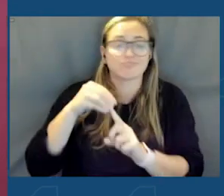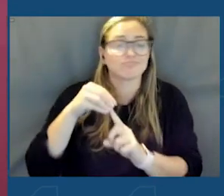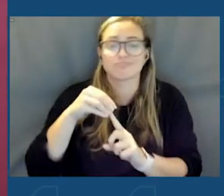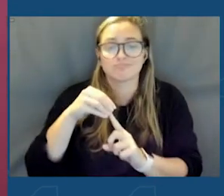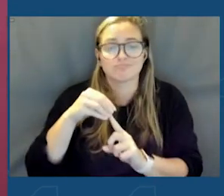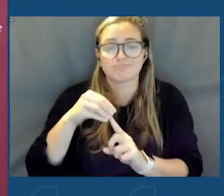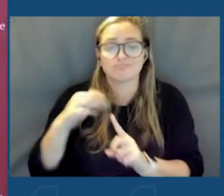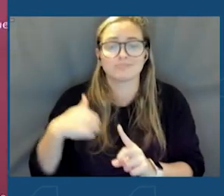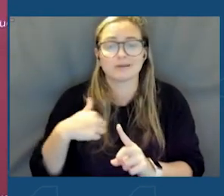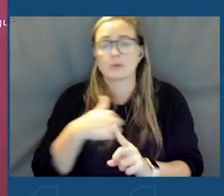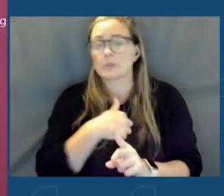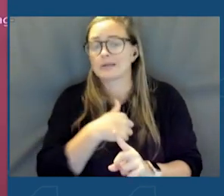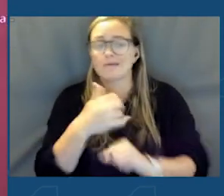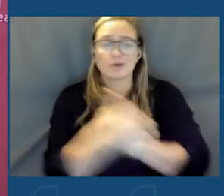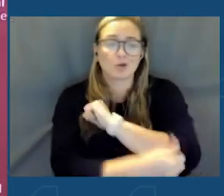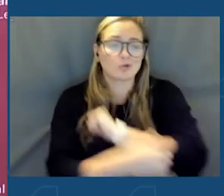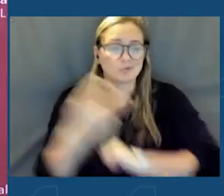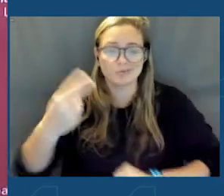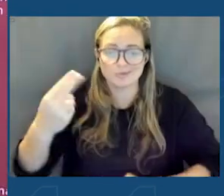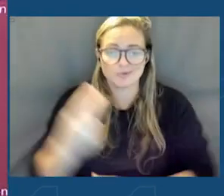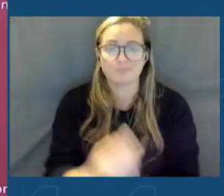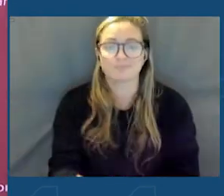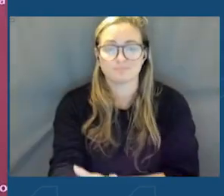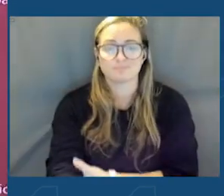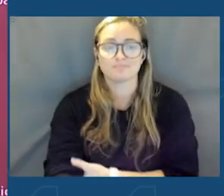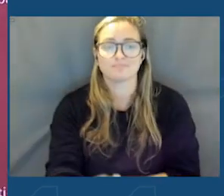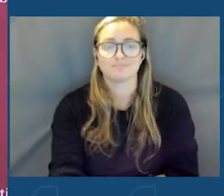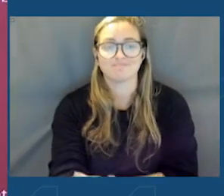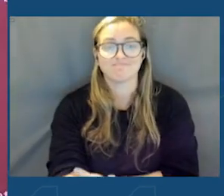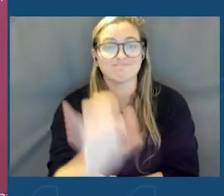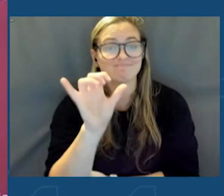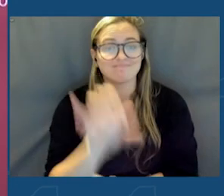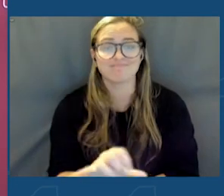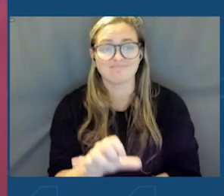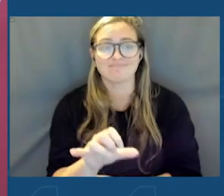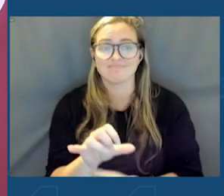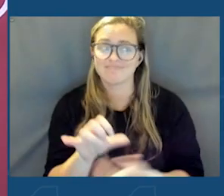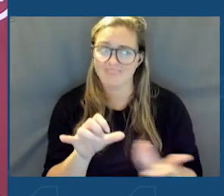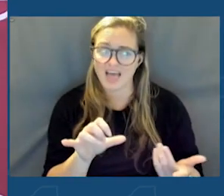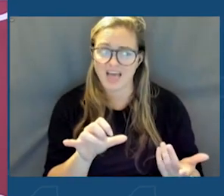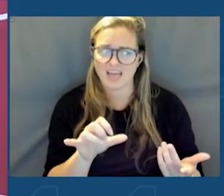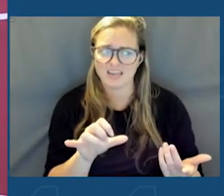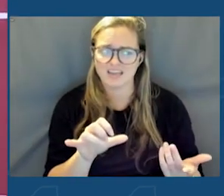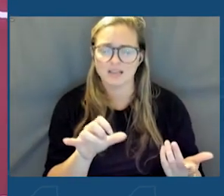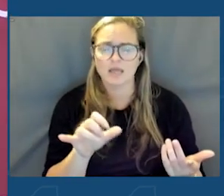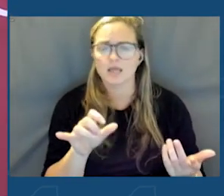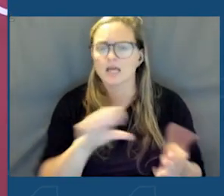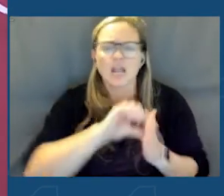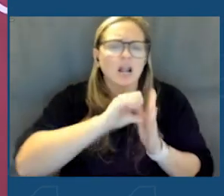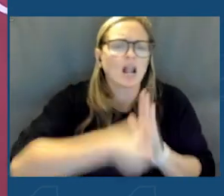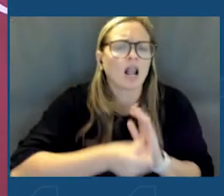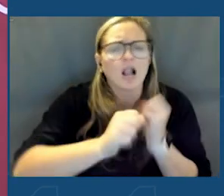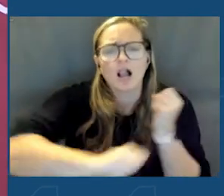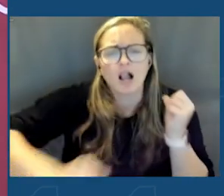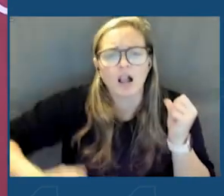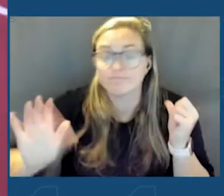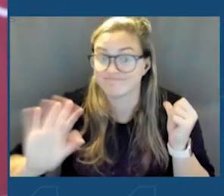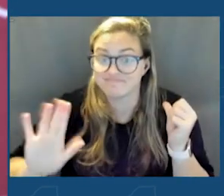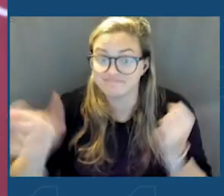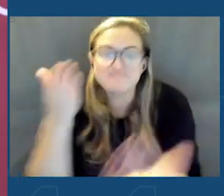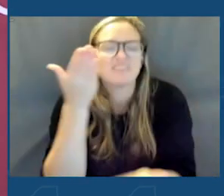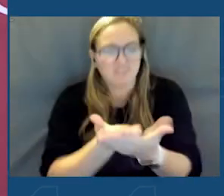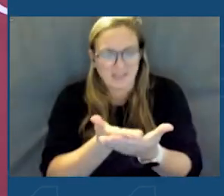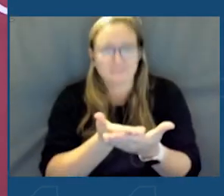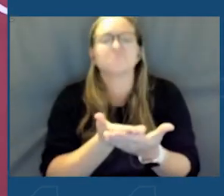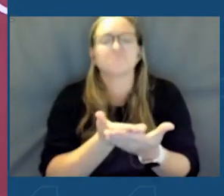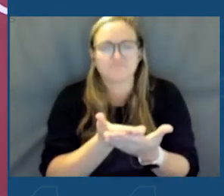entire country's history. And that is not hyperbole, that is a statement of fact. So I thank you